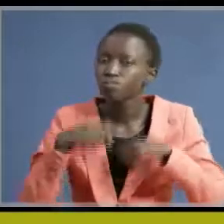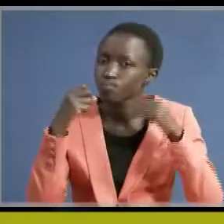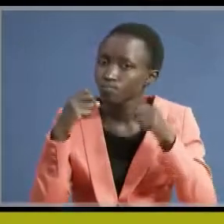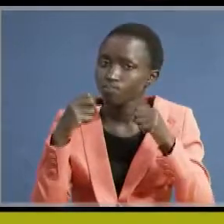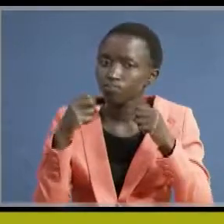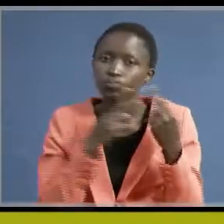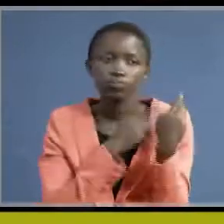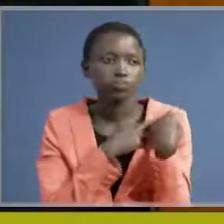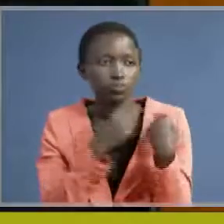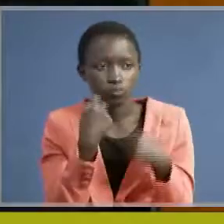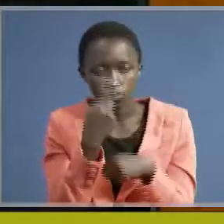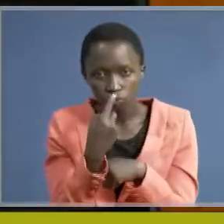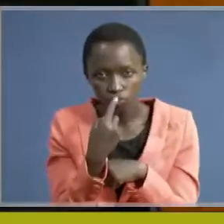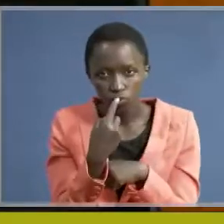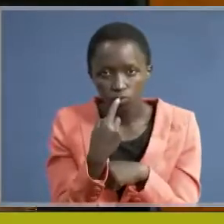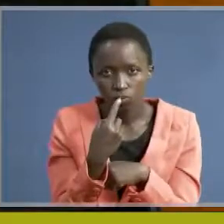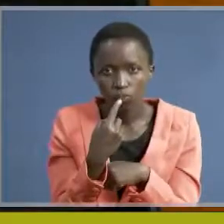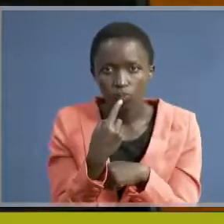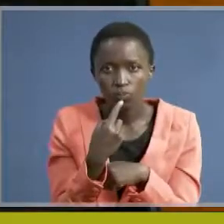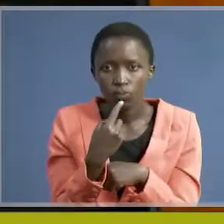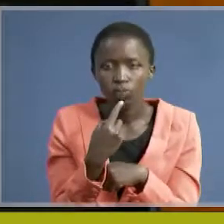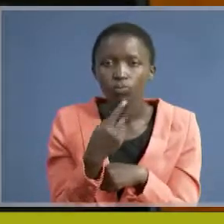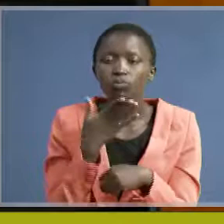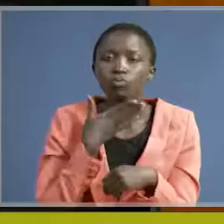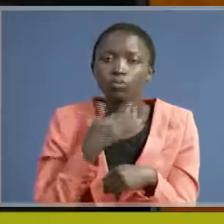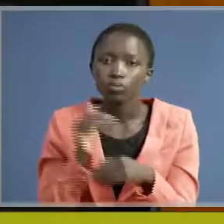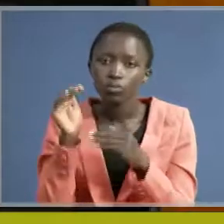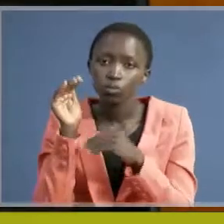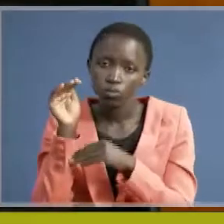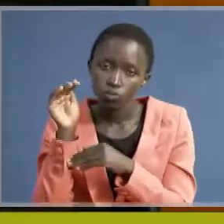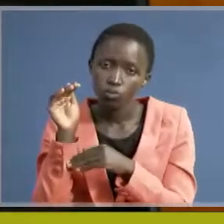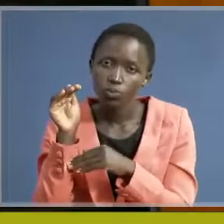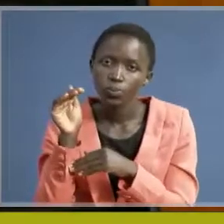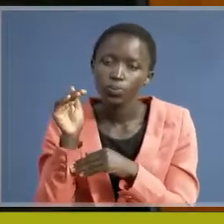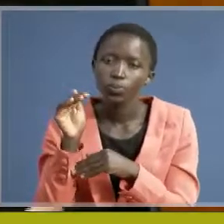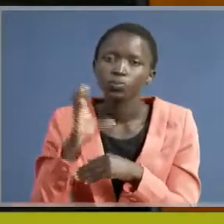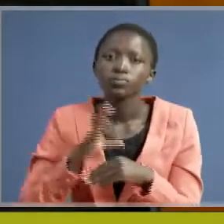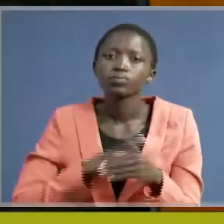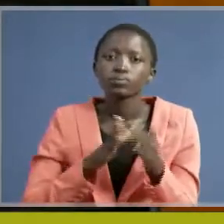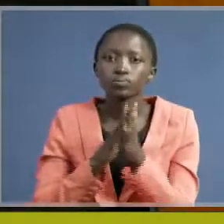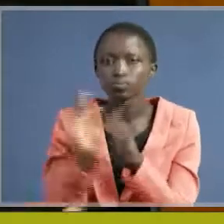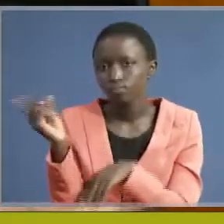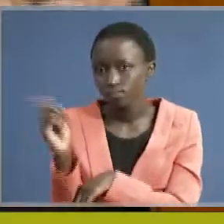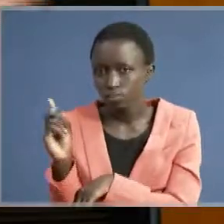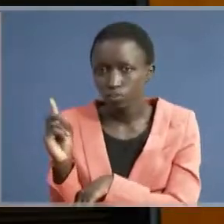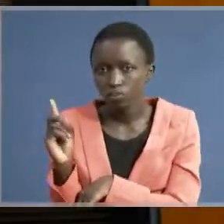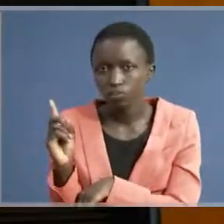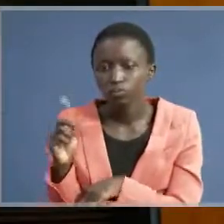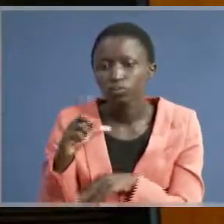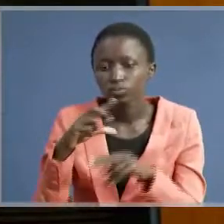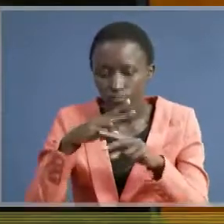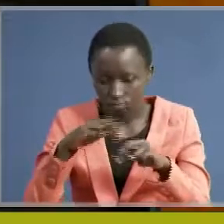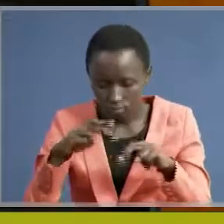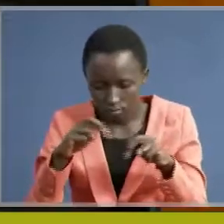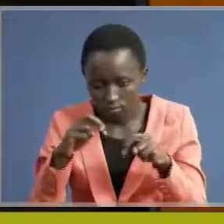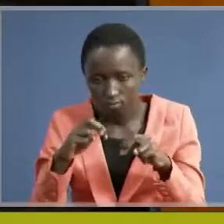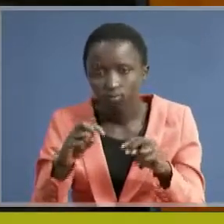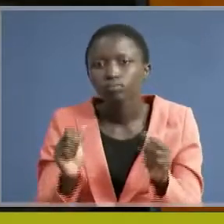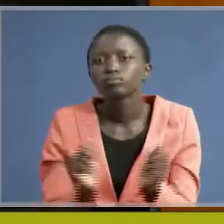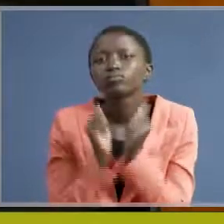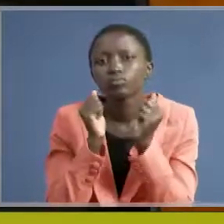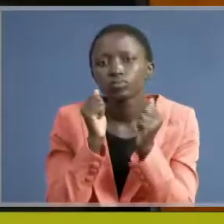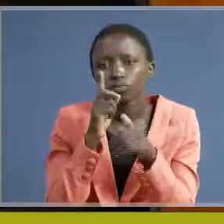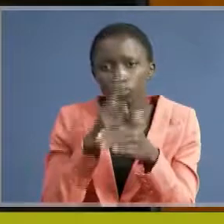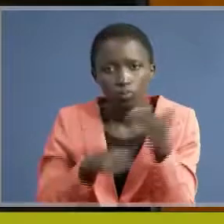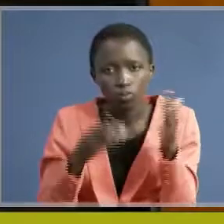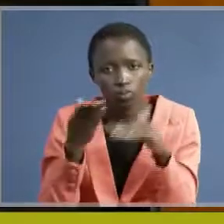held responsible? I want to urge this committee and the ministry to go and inspect what is happening at the National